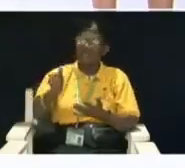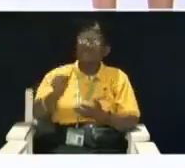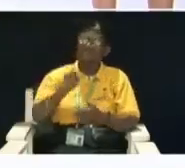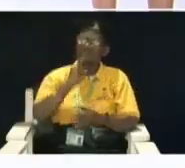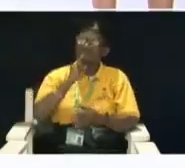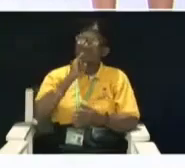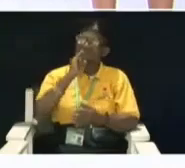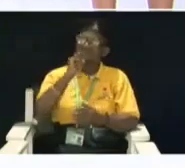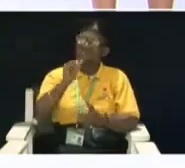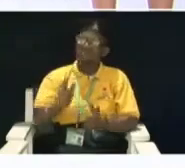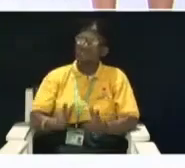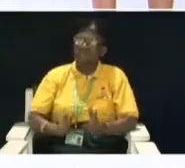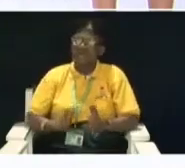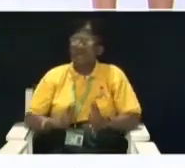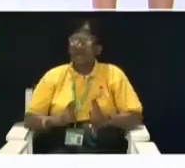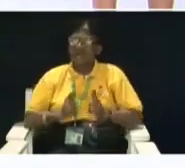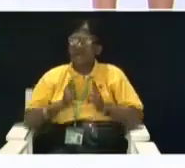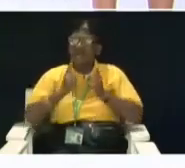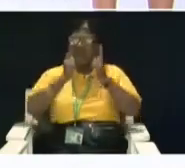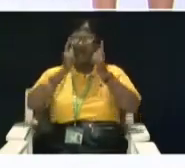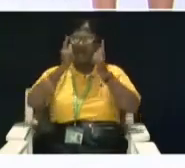He's alive, amen, he's